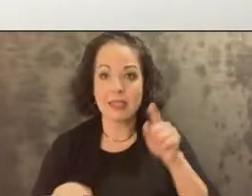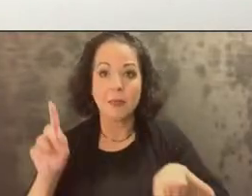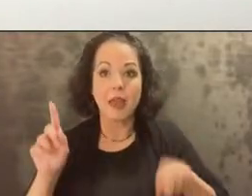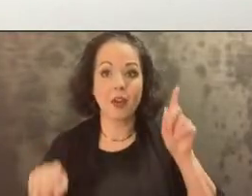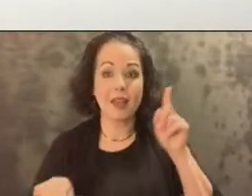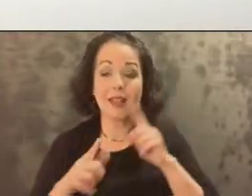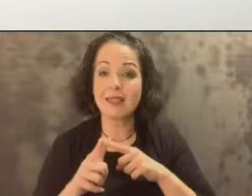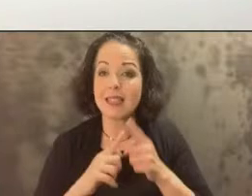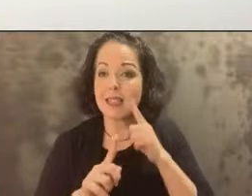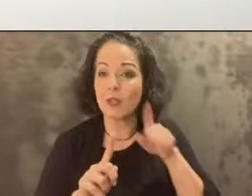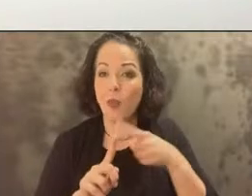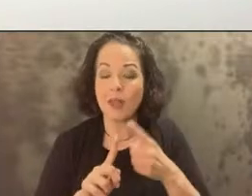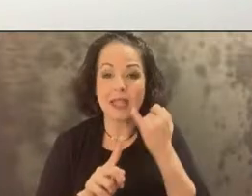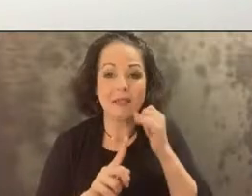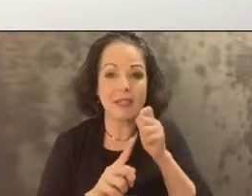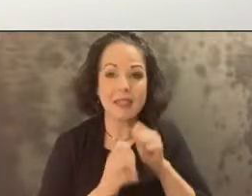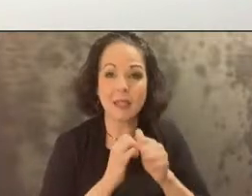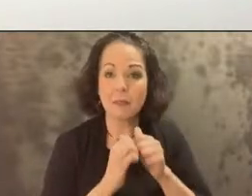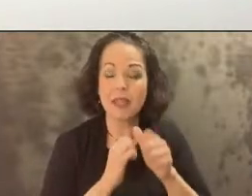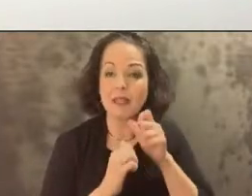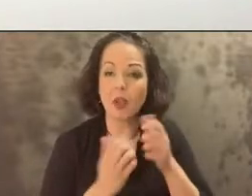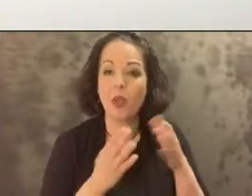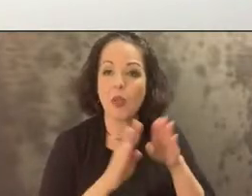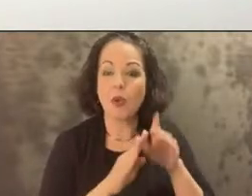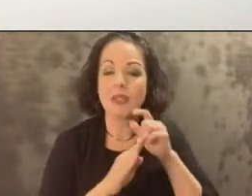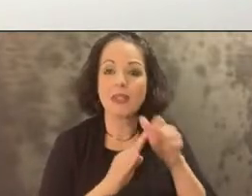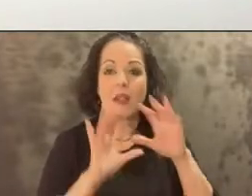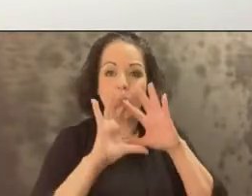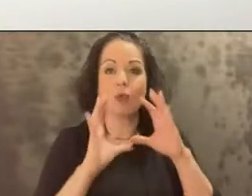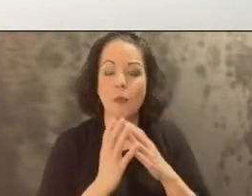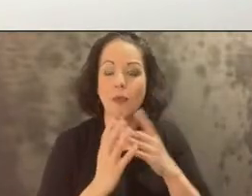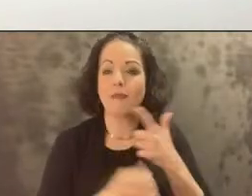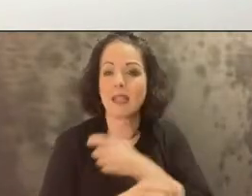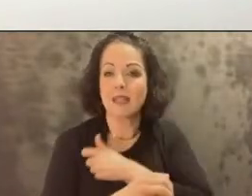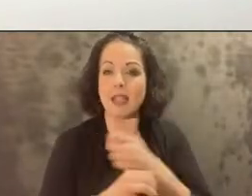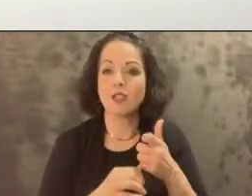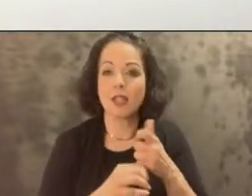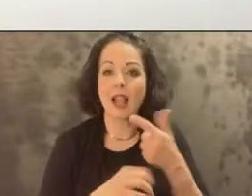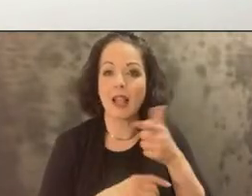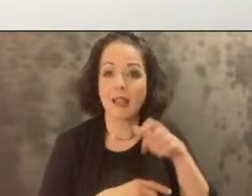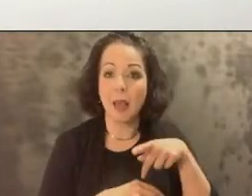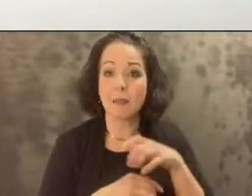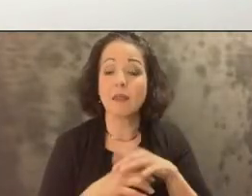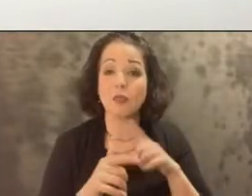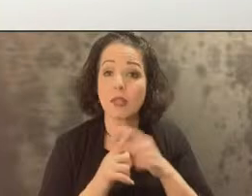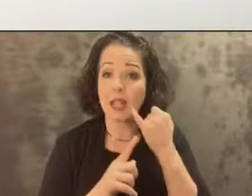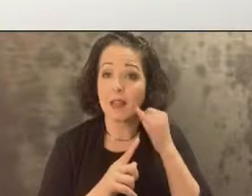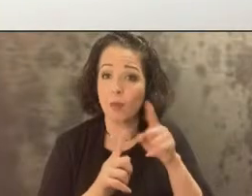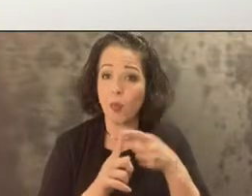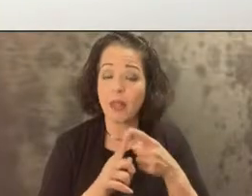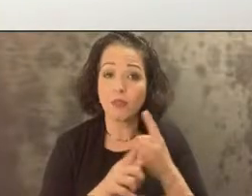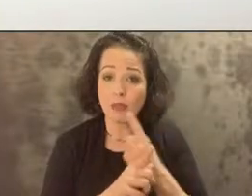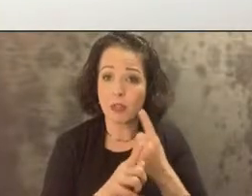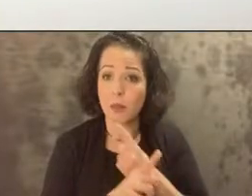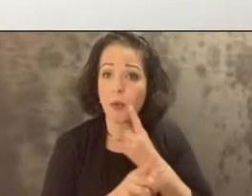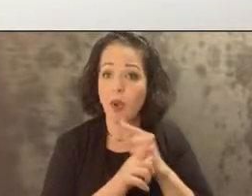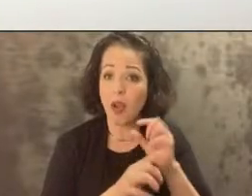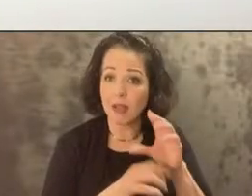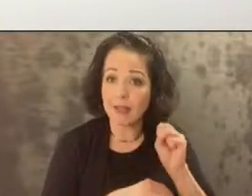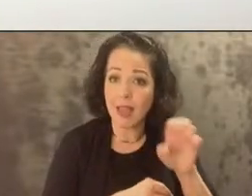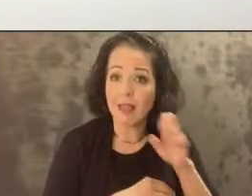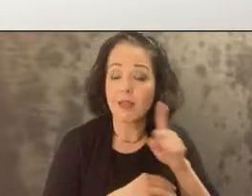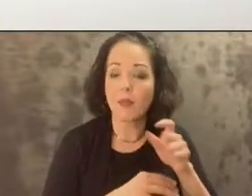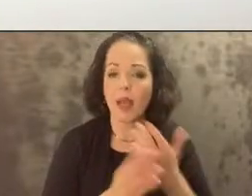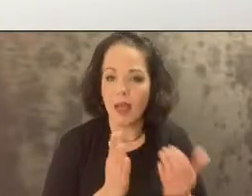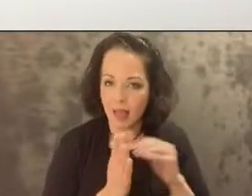this does not compete with closing the unacceptable global vaccination gap. But if and when there is reasonable case for boosters, initially there will